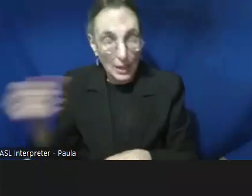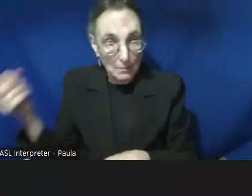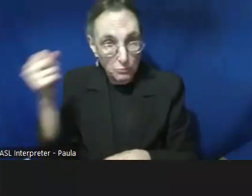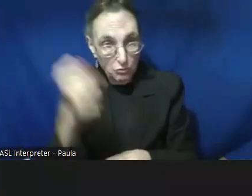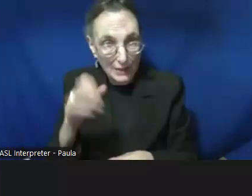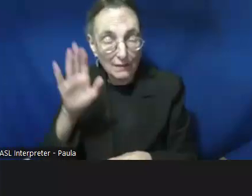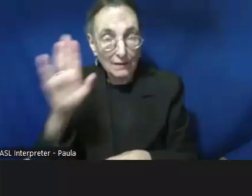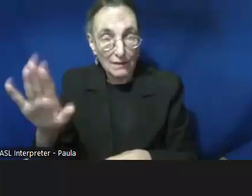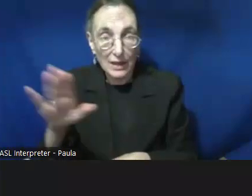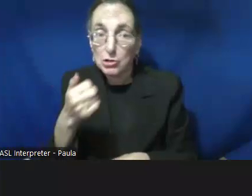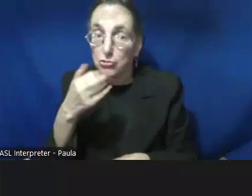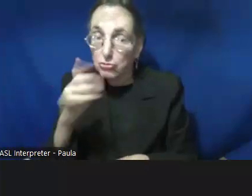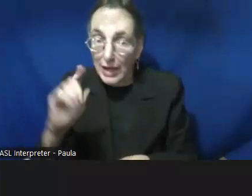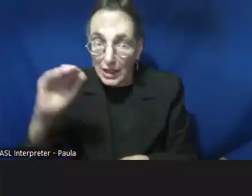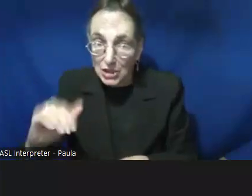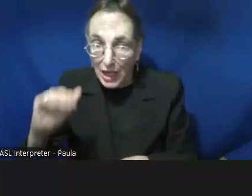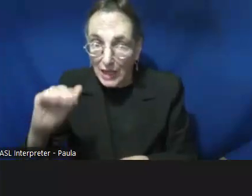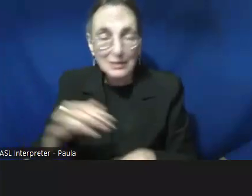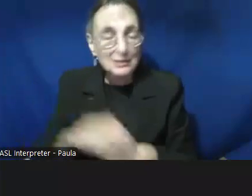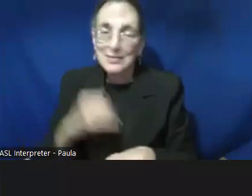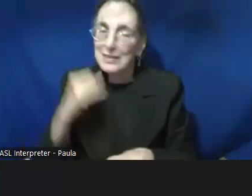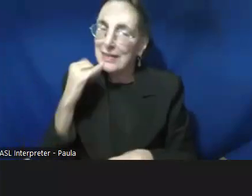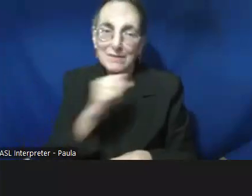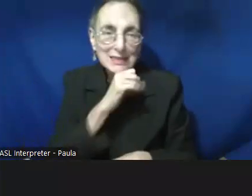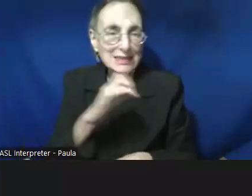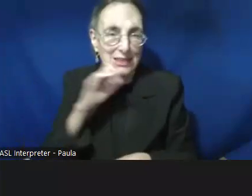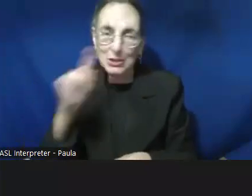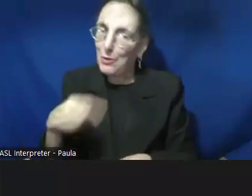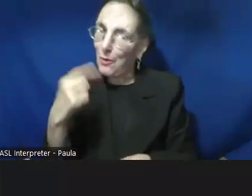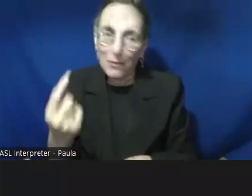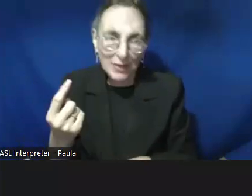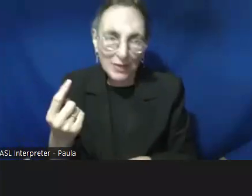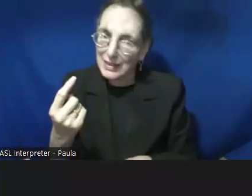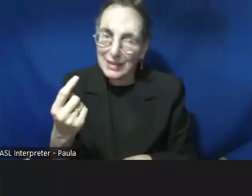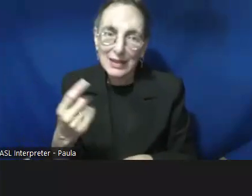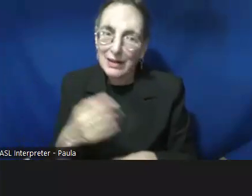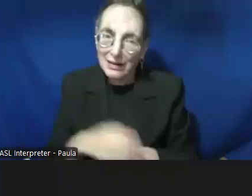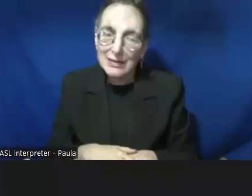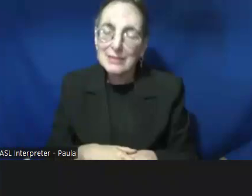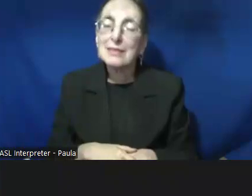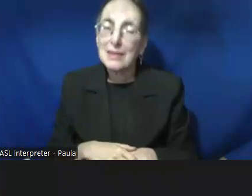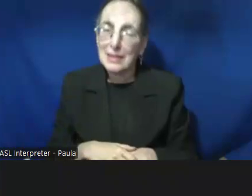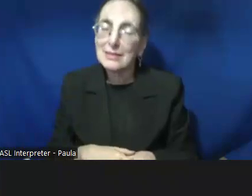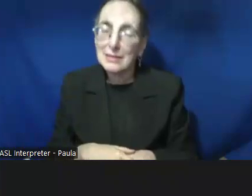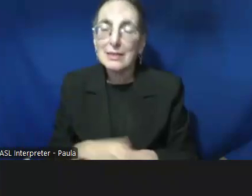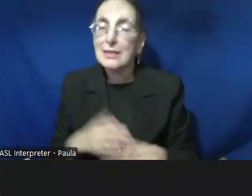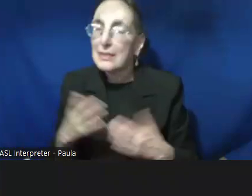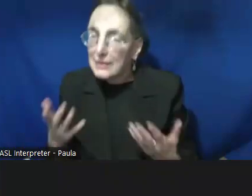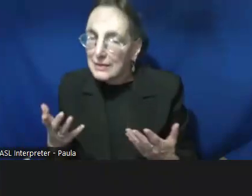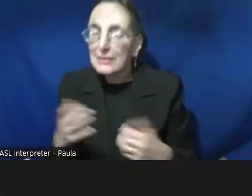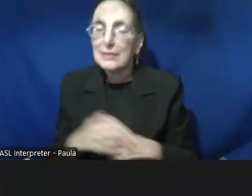it is potentially a Fair Housing Act violation, even though senior only housing is permissible.